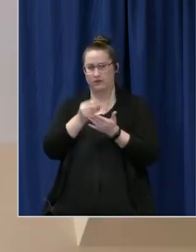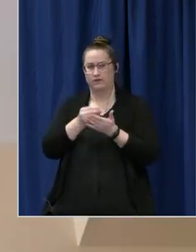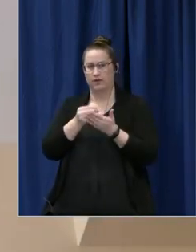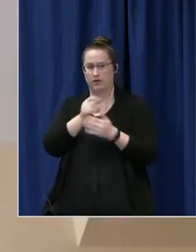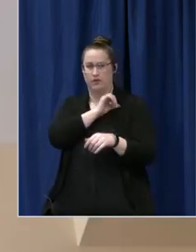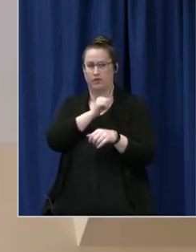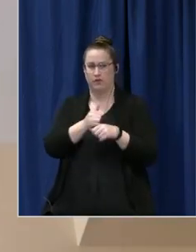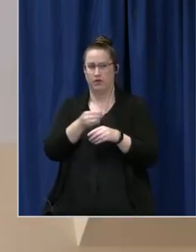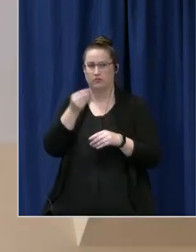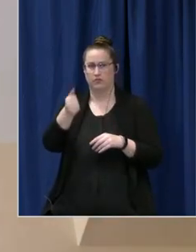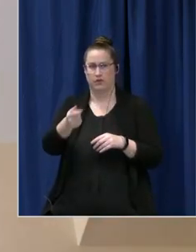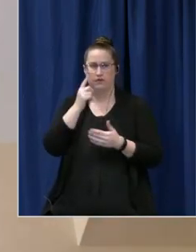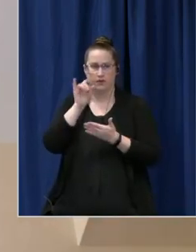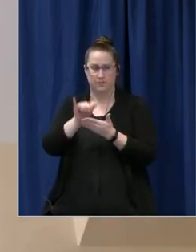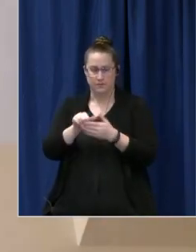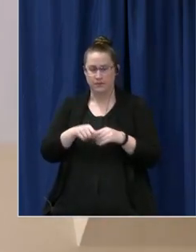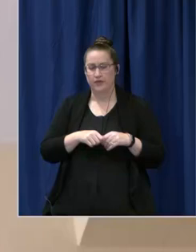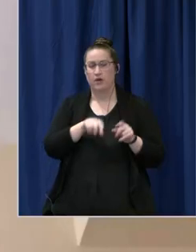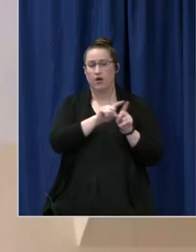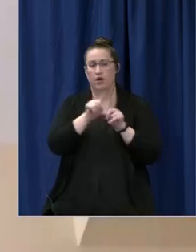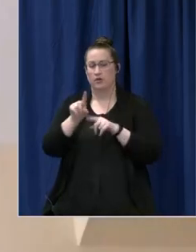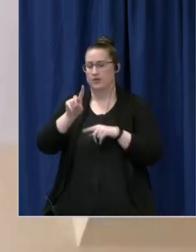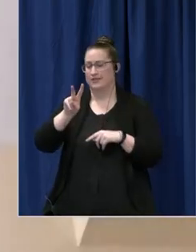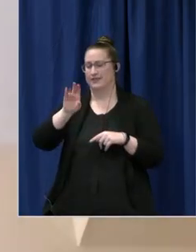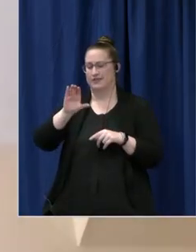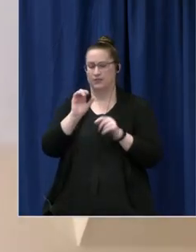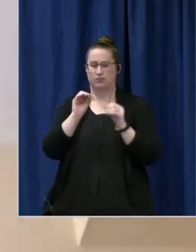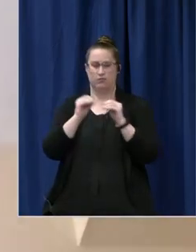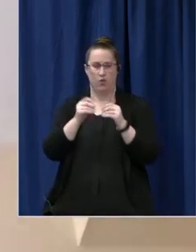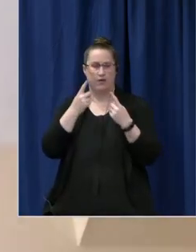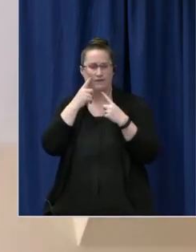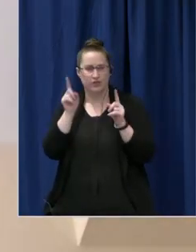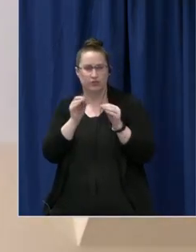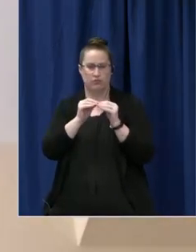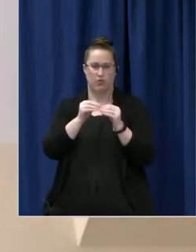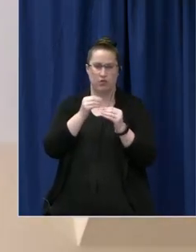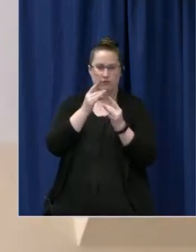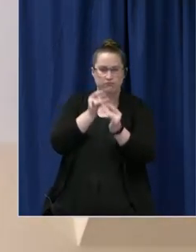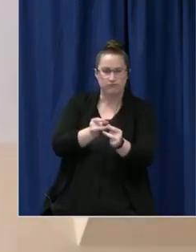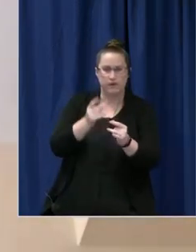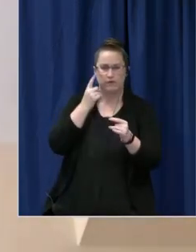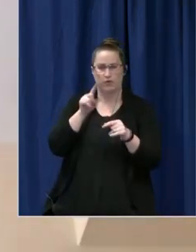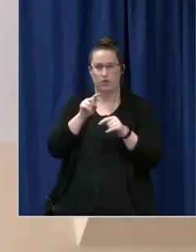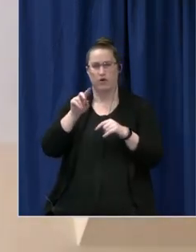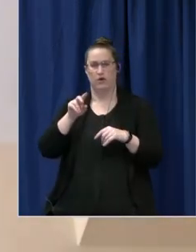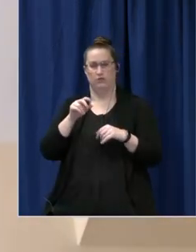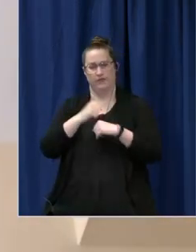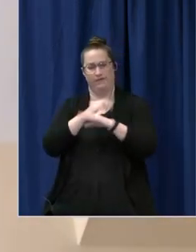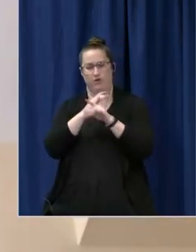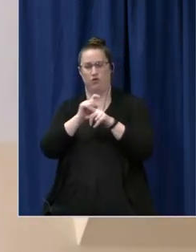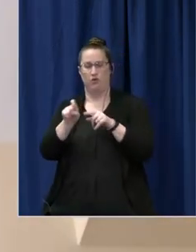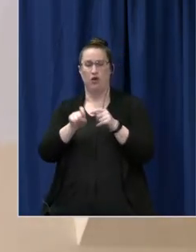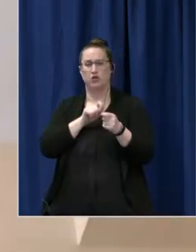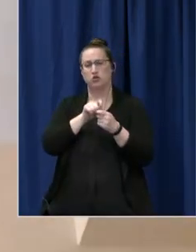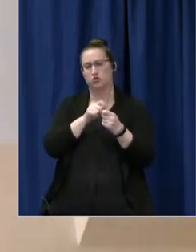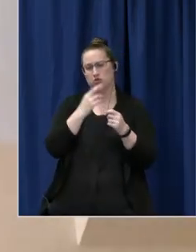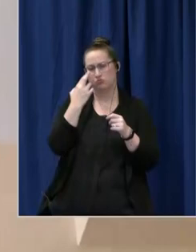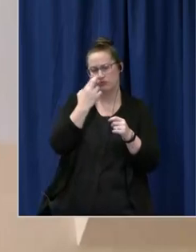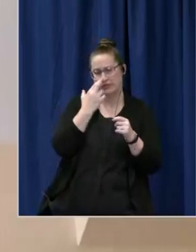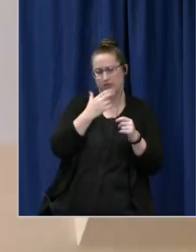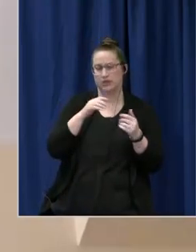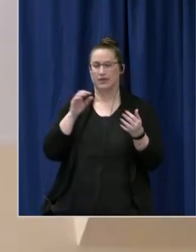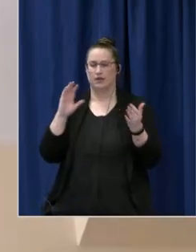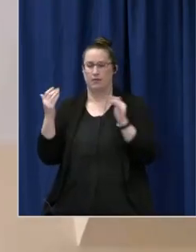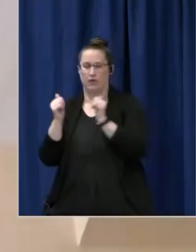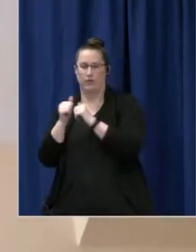it turns out that, at least in some cases, DVC is a more efficient and more effective form of video calling in certain applications than video relay, if the